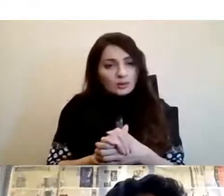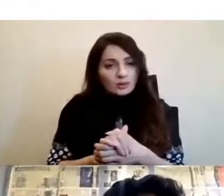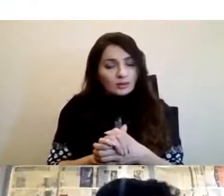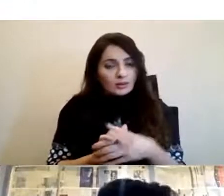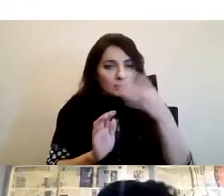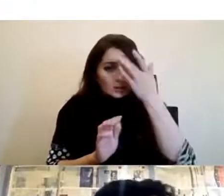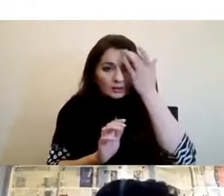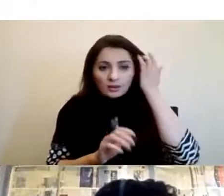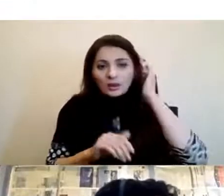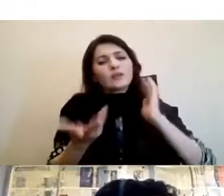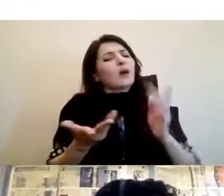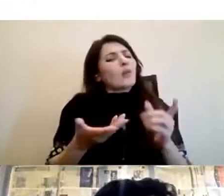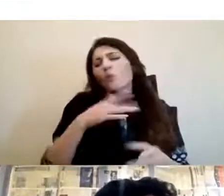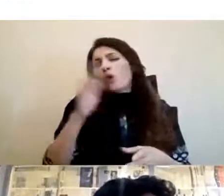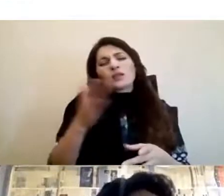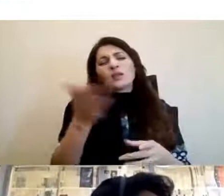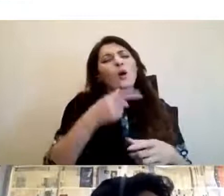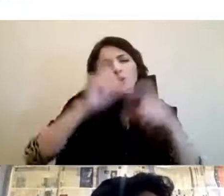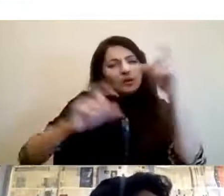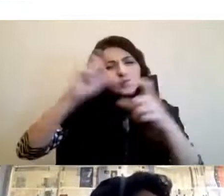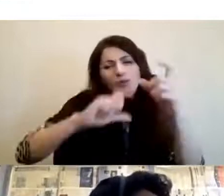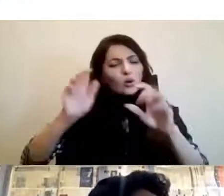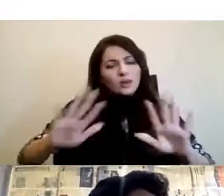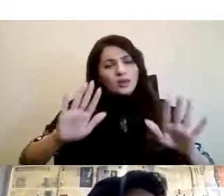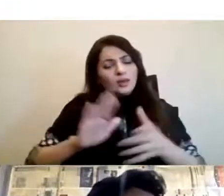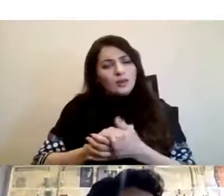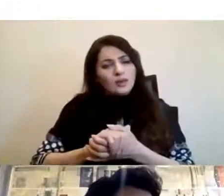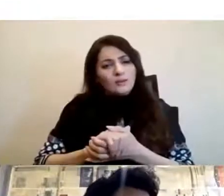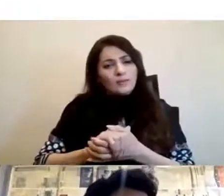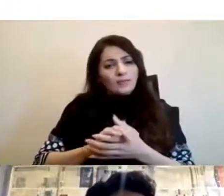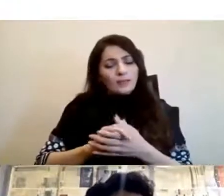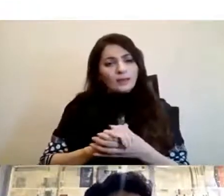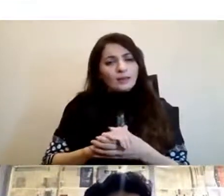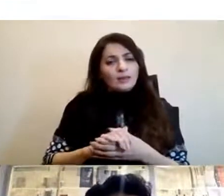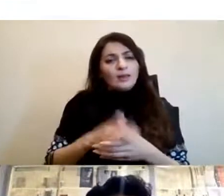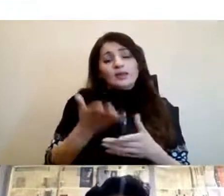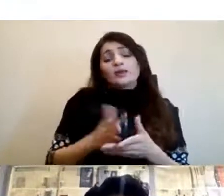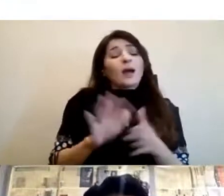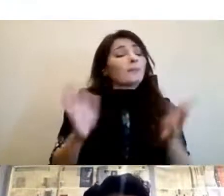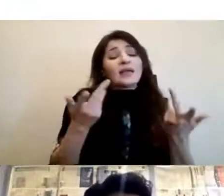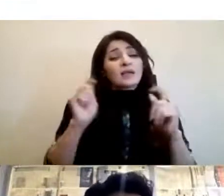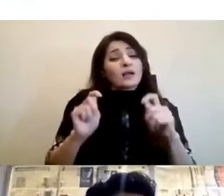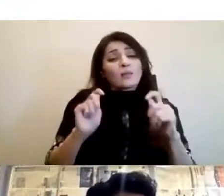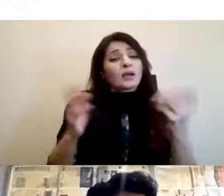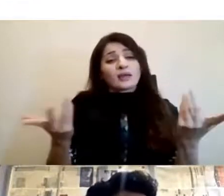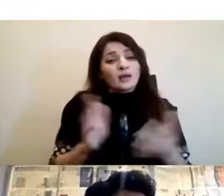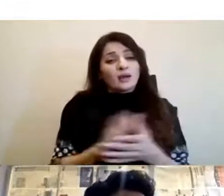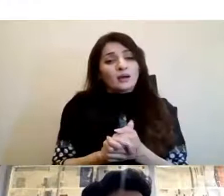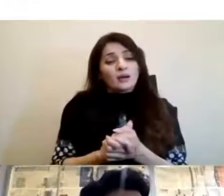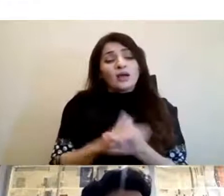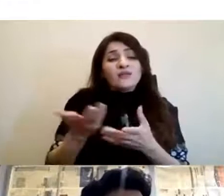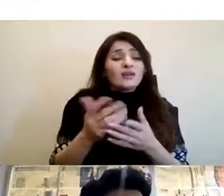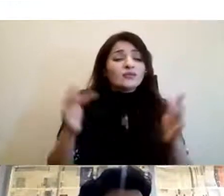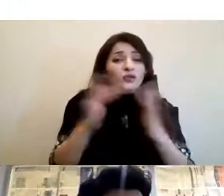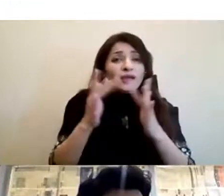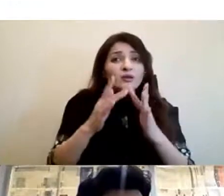there are different models maybe we can talk about later, but where you can make this work, even for the providers of technology. For